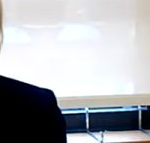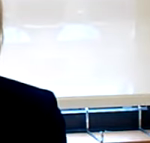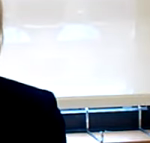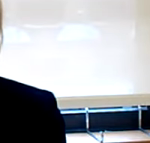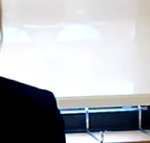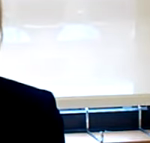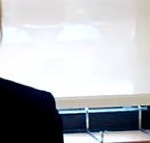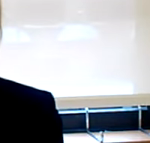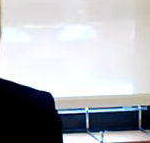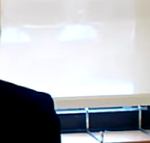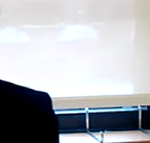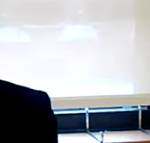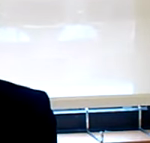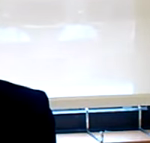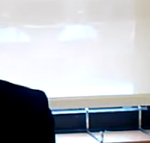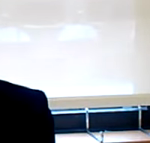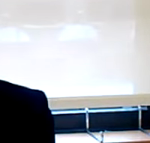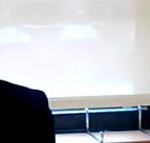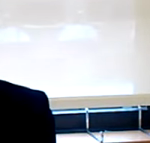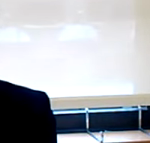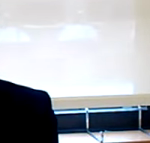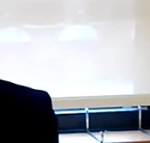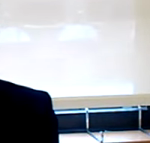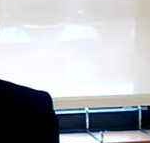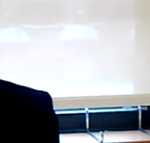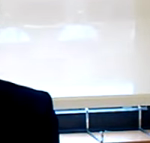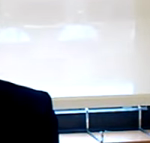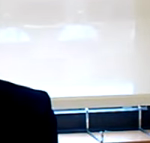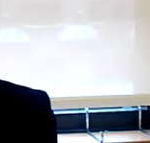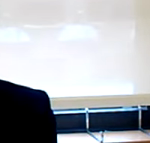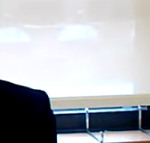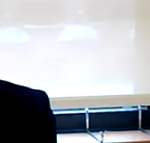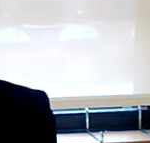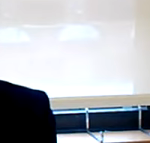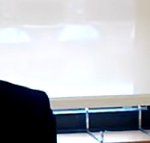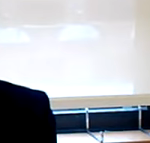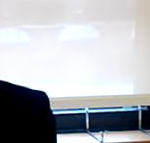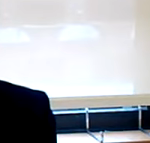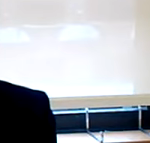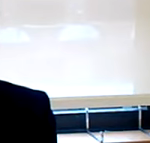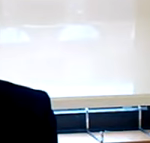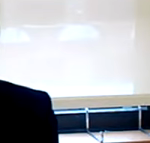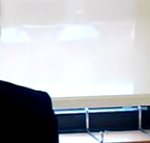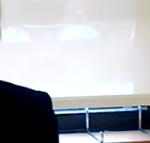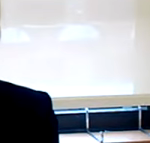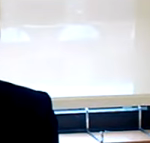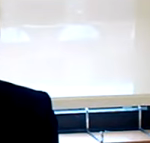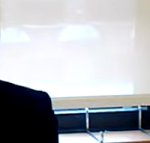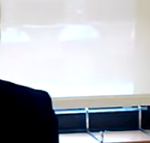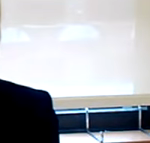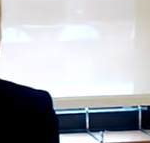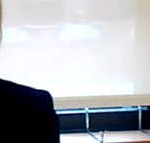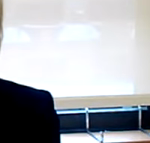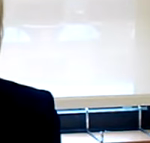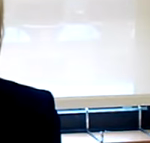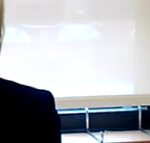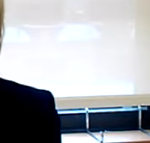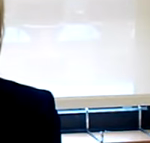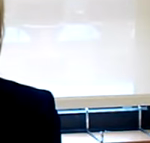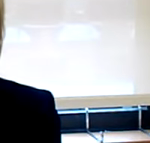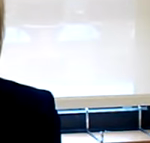how older adults themselves were discussing aging, and that the goal was to try to understand if there was,